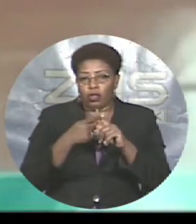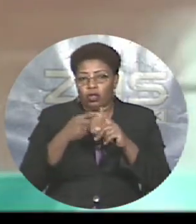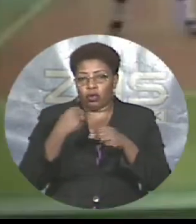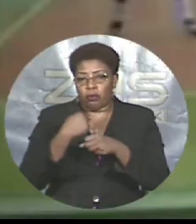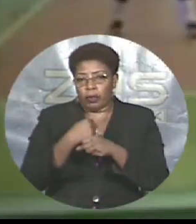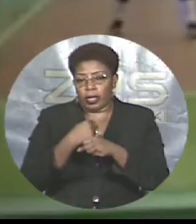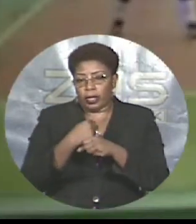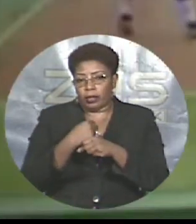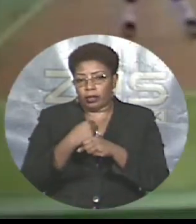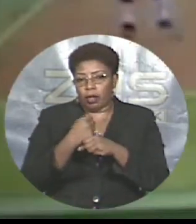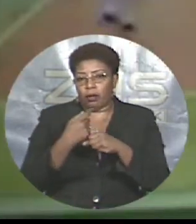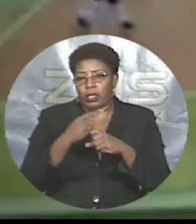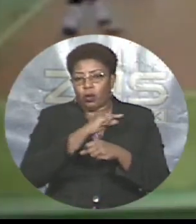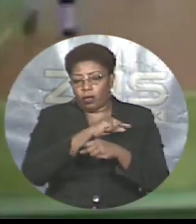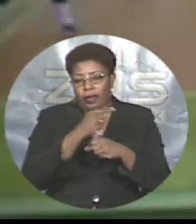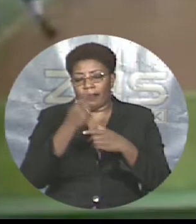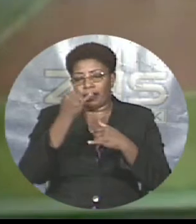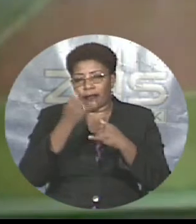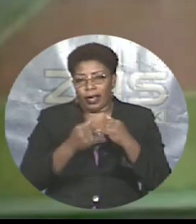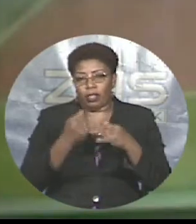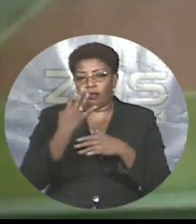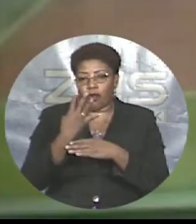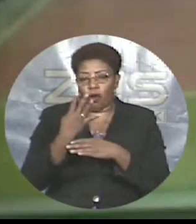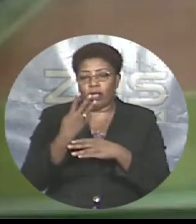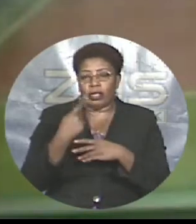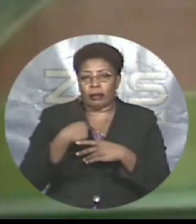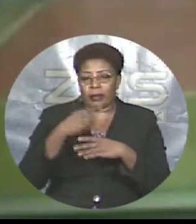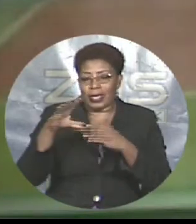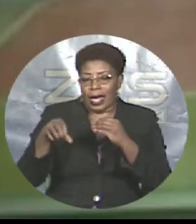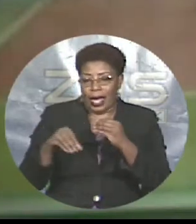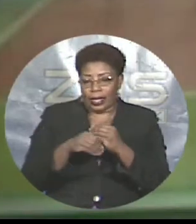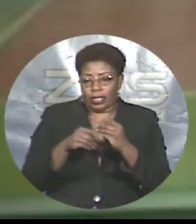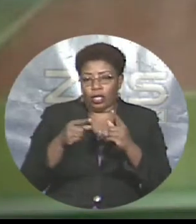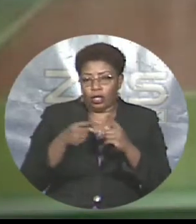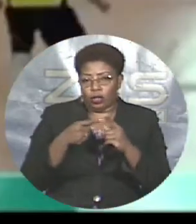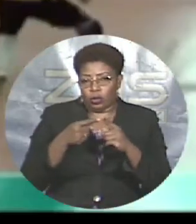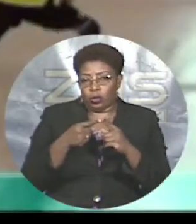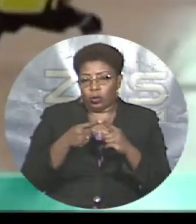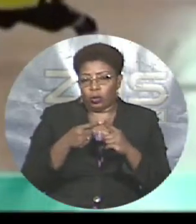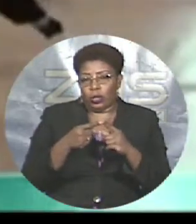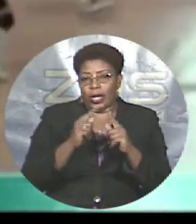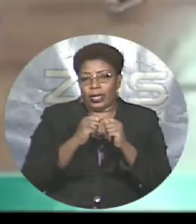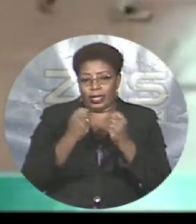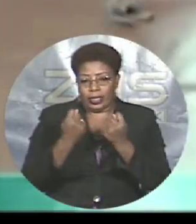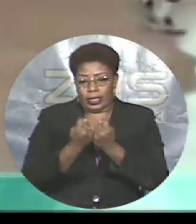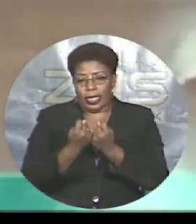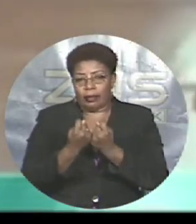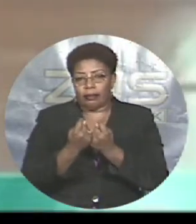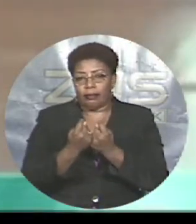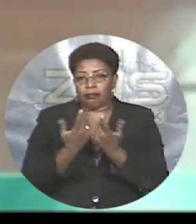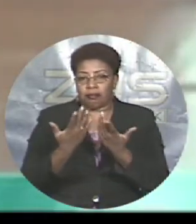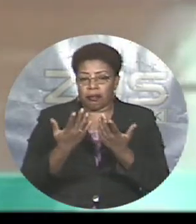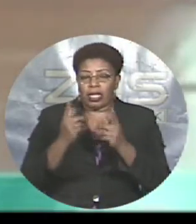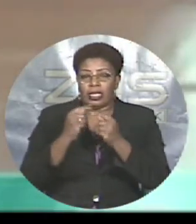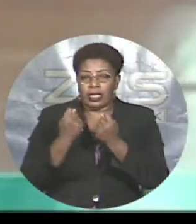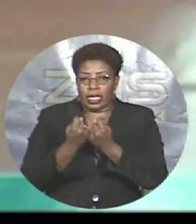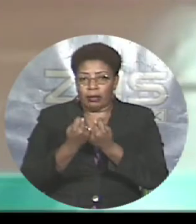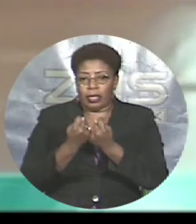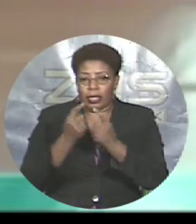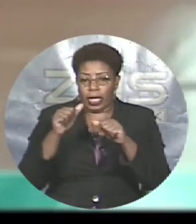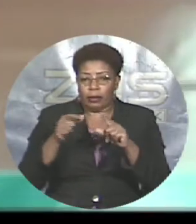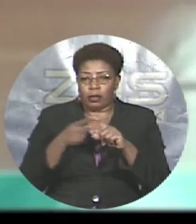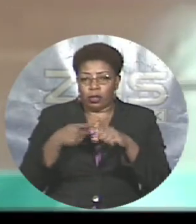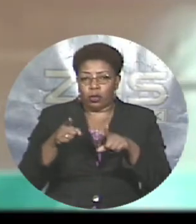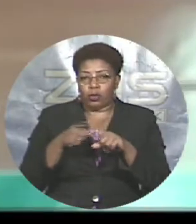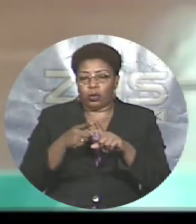at least. I feel like with me being added to the roster, that the team has a good chance of making it to the finals of the league and